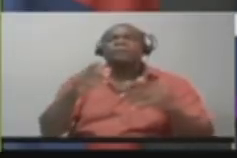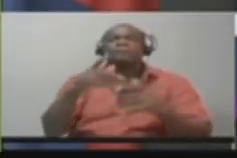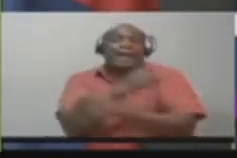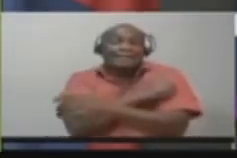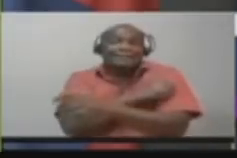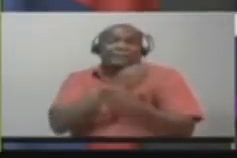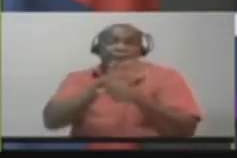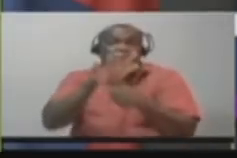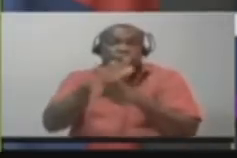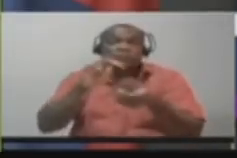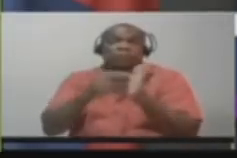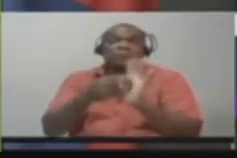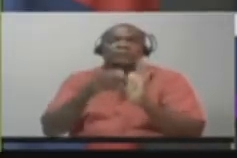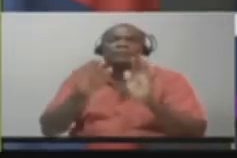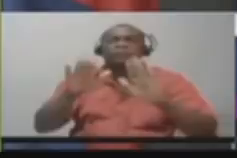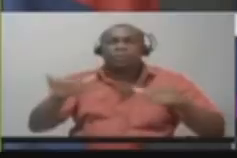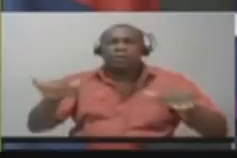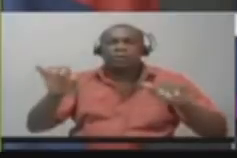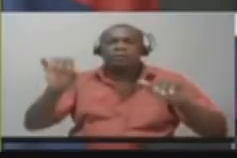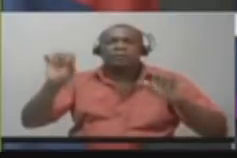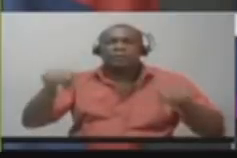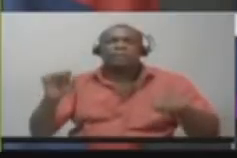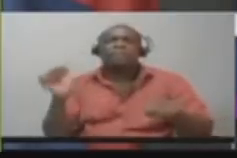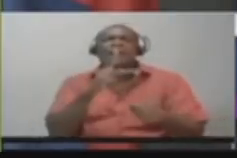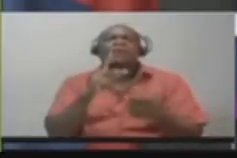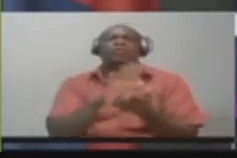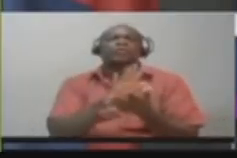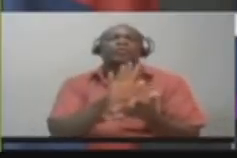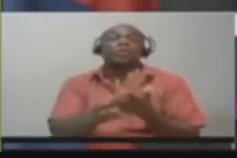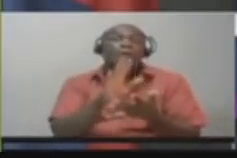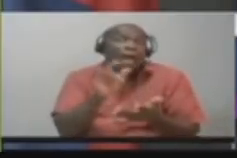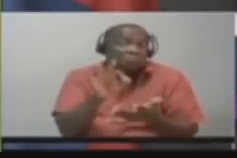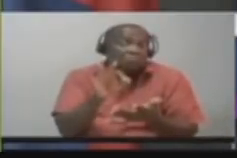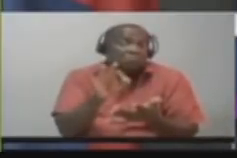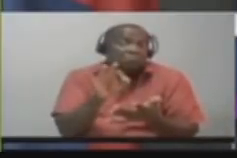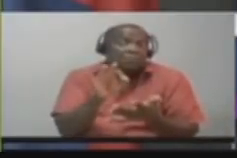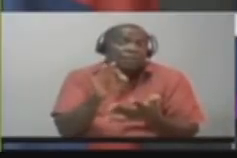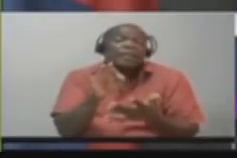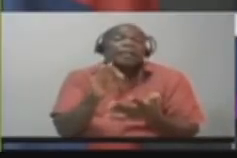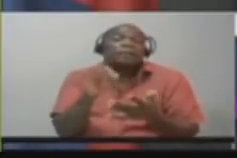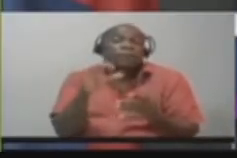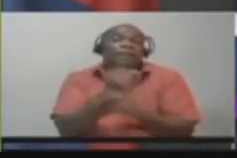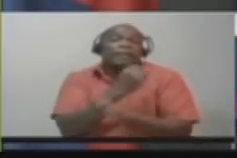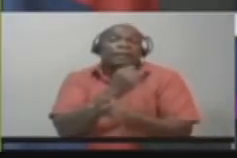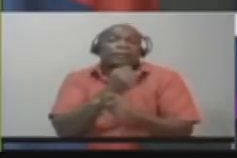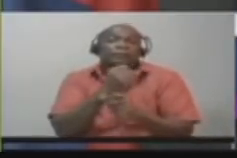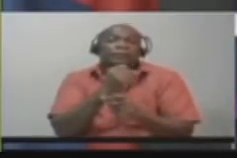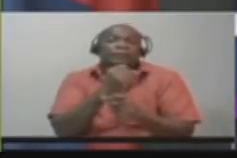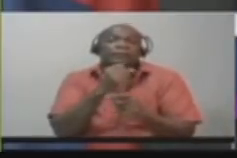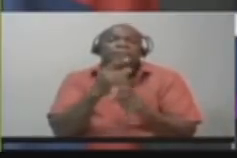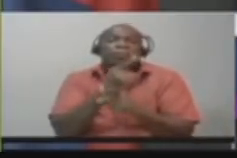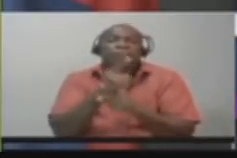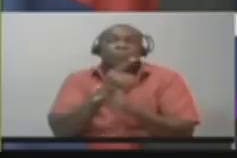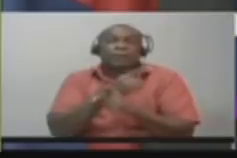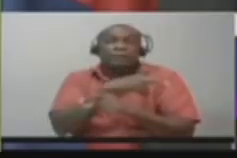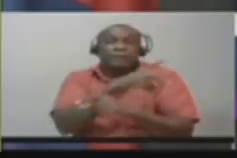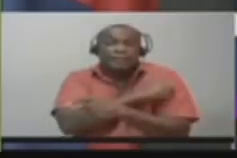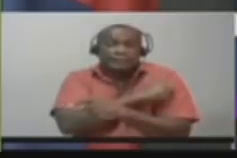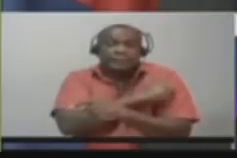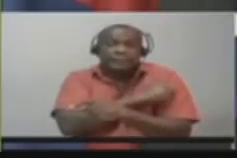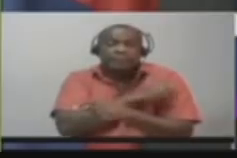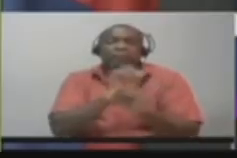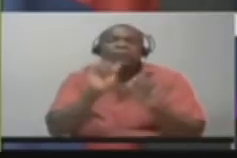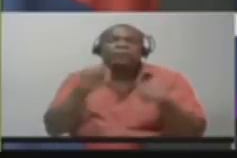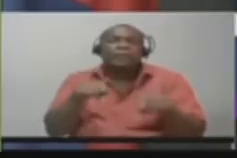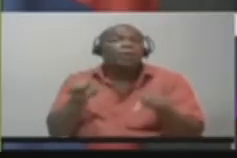we get the appropriate vaccine. So thank you very much, and if you have any questions to the health team, the minister